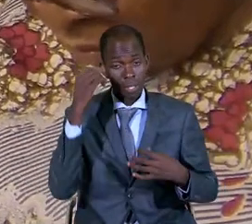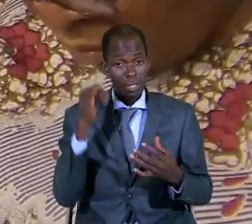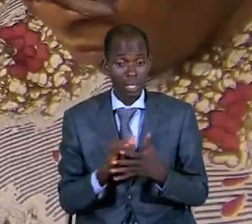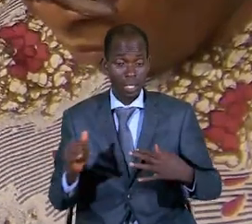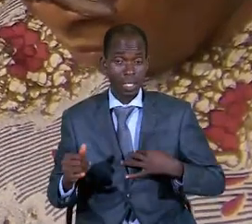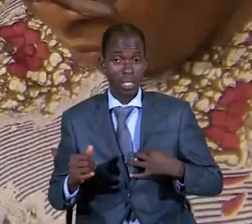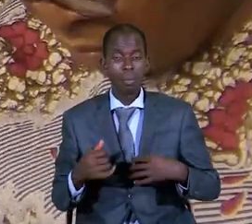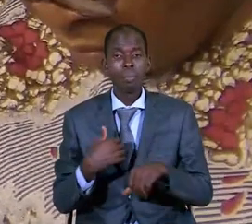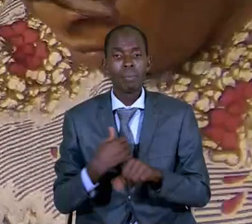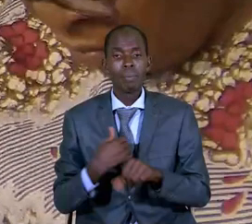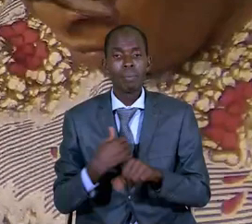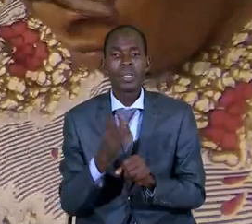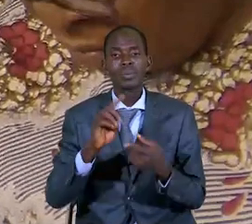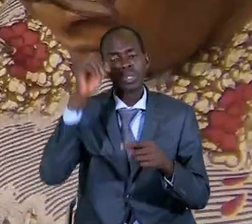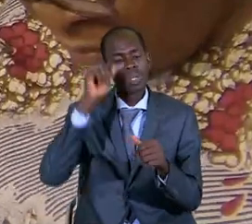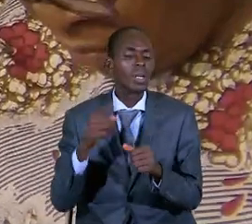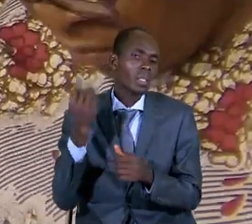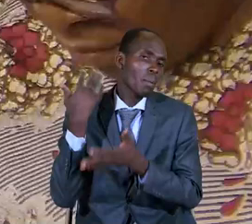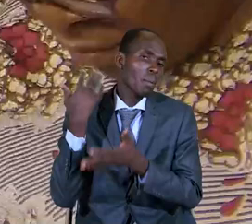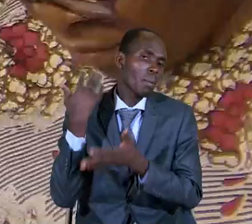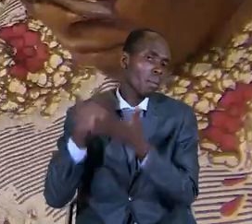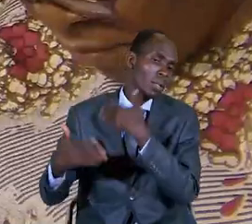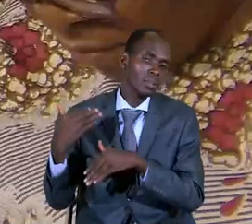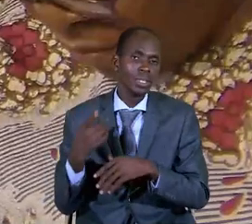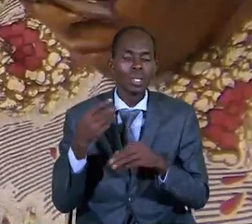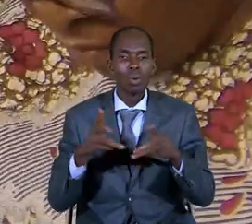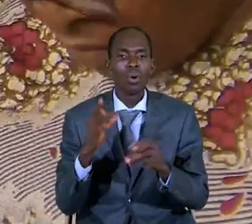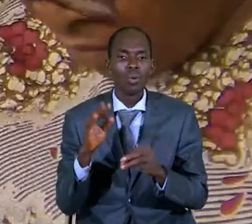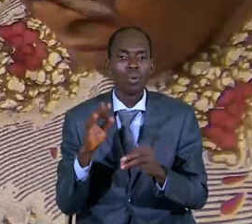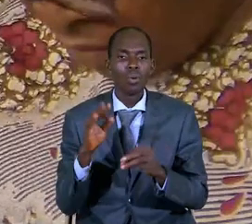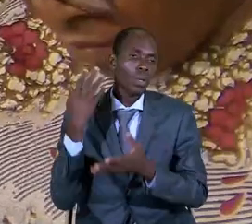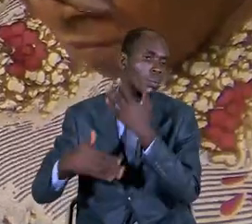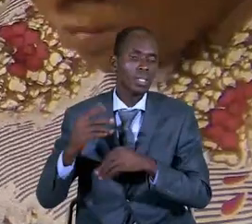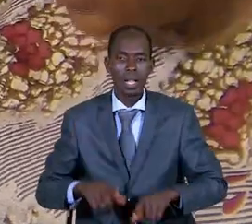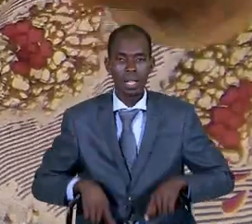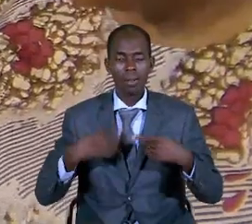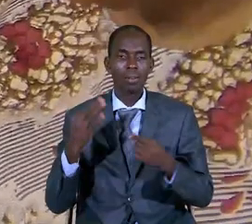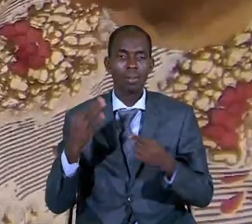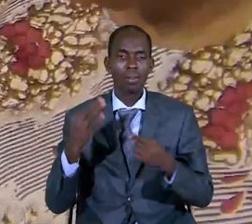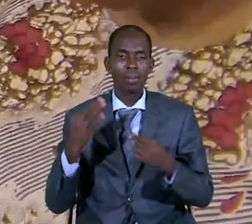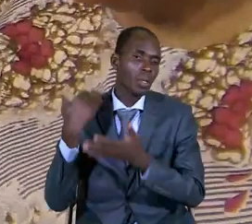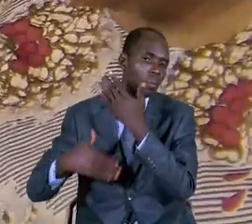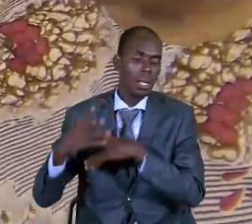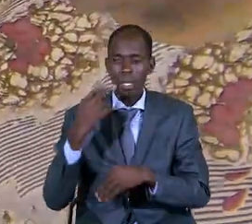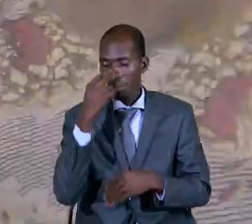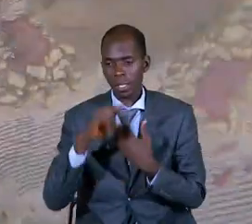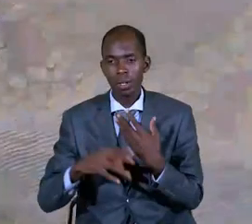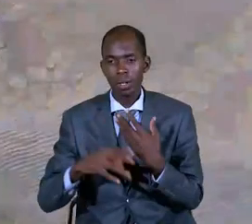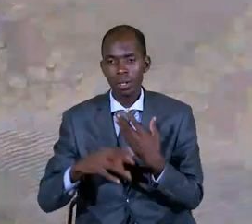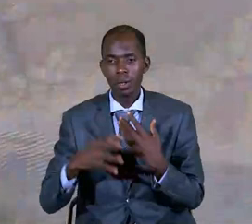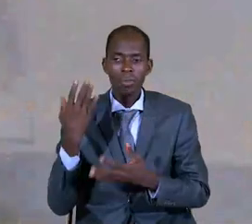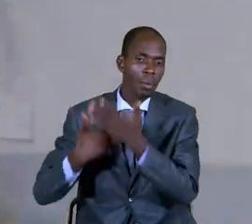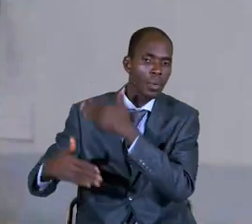the past. The way of the past, the life of the past, the blindness of the past,